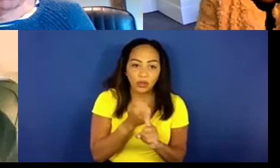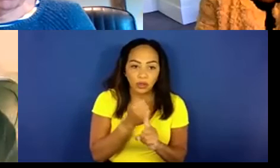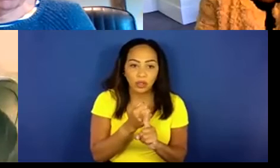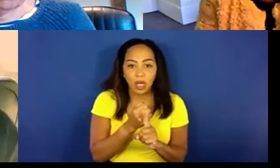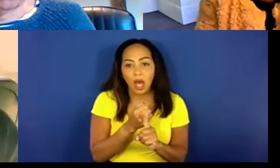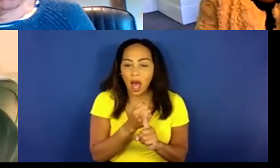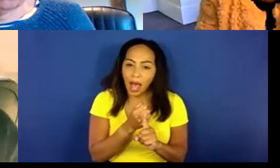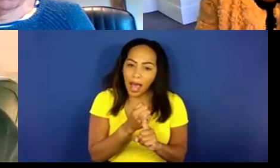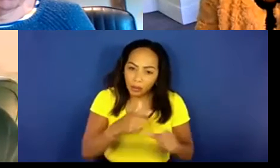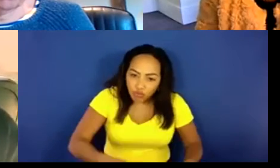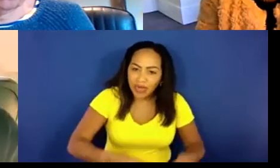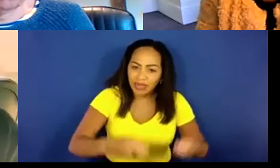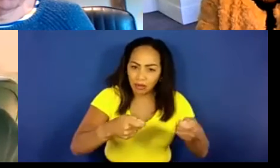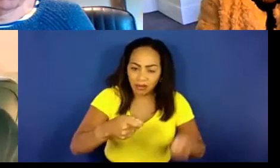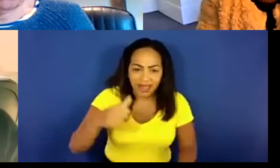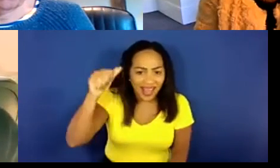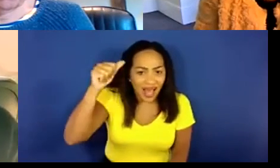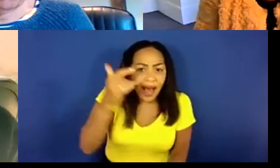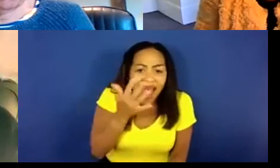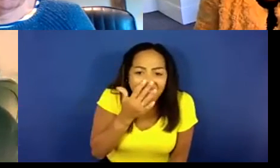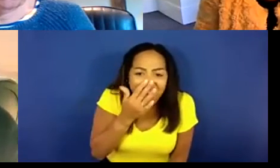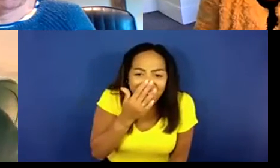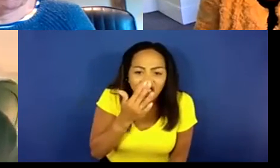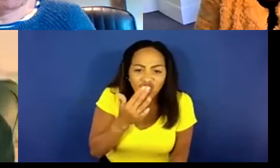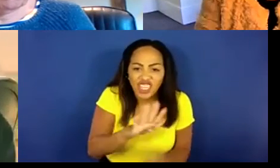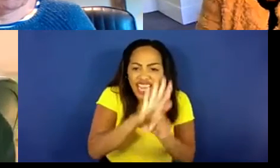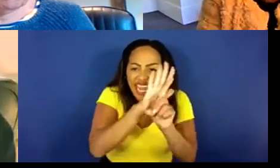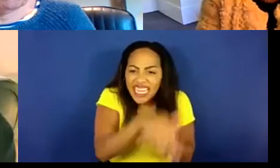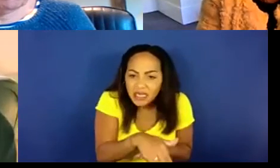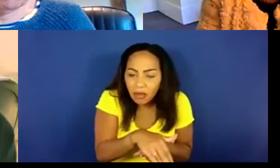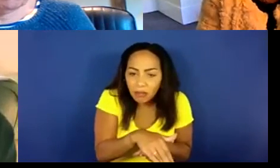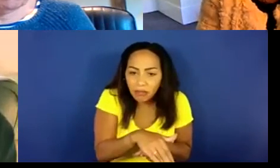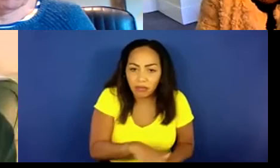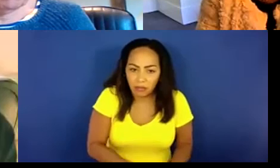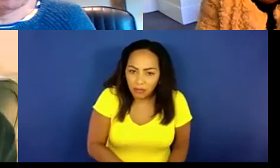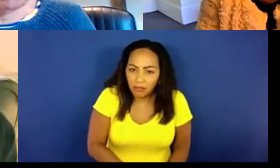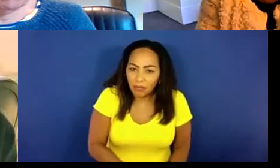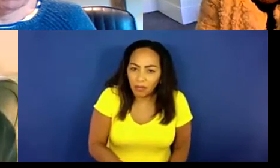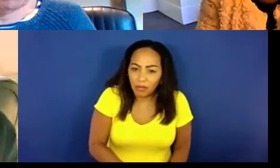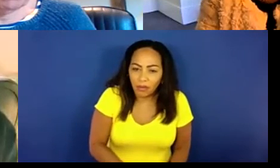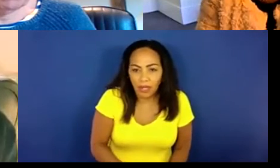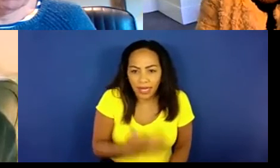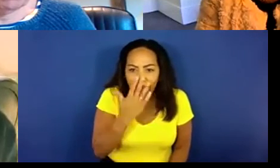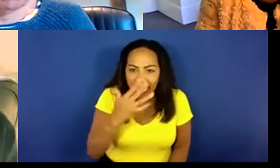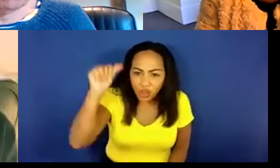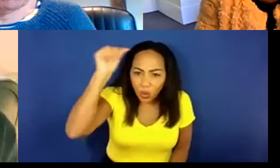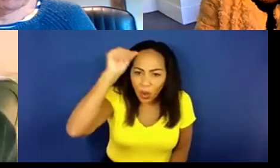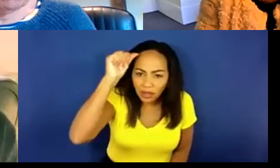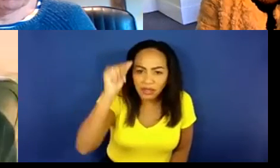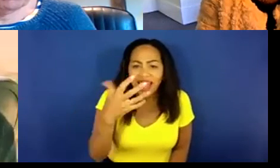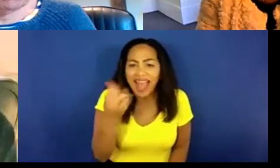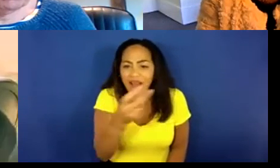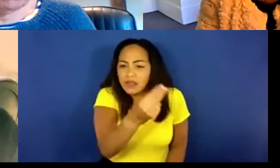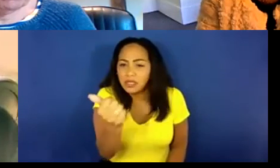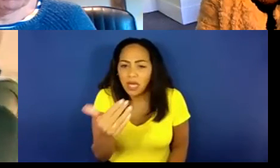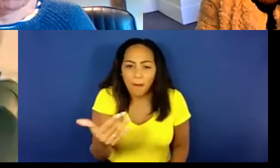age discrimination, and raising awareness and challenging some of the kind of, you know, from within the sector, unfortunately,